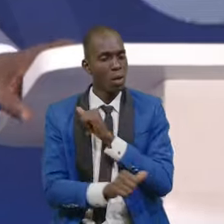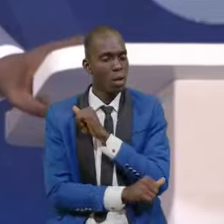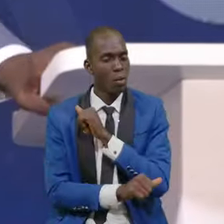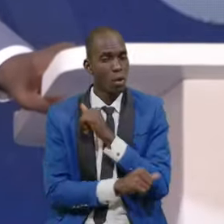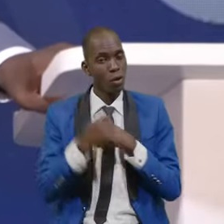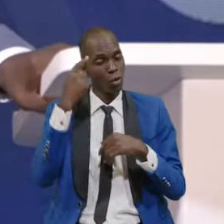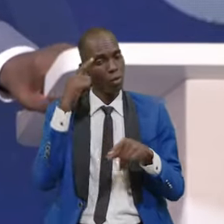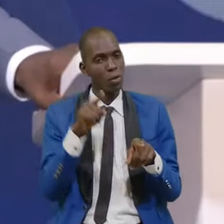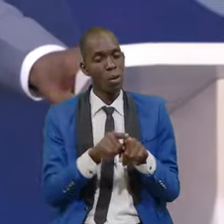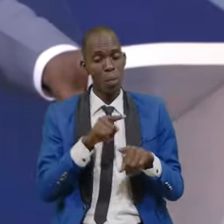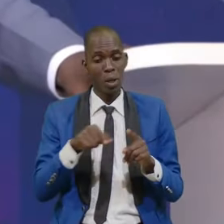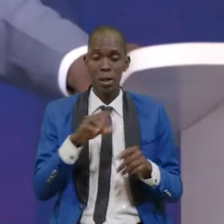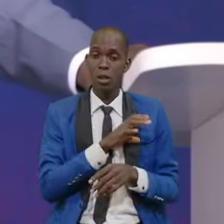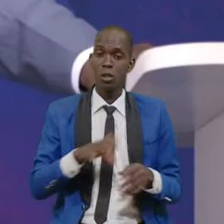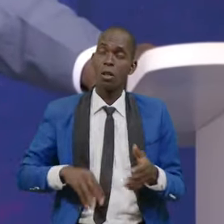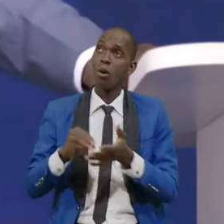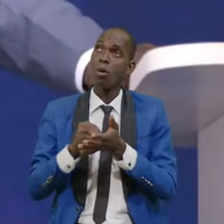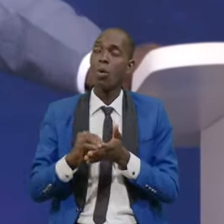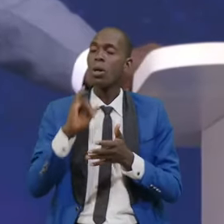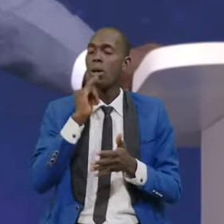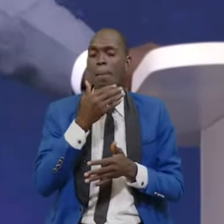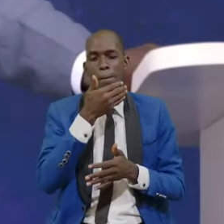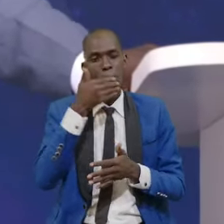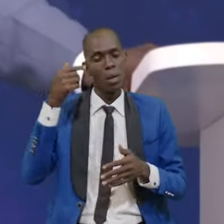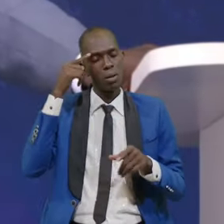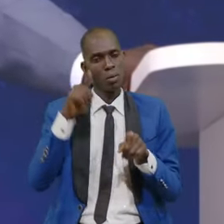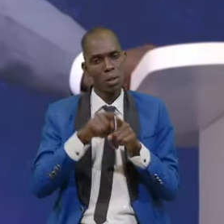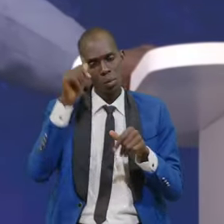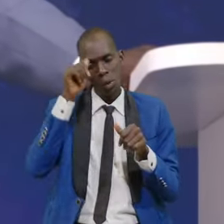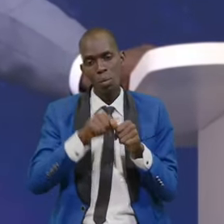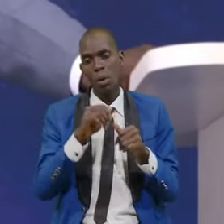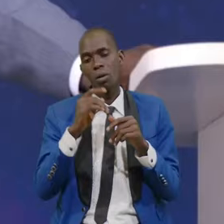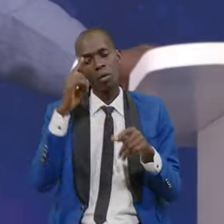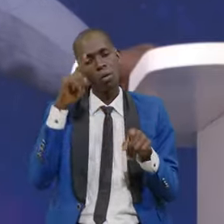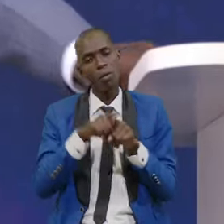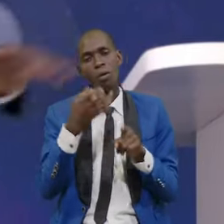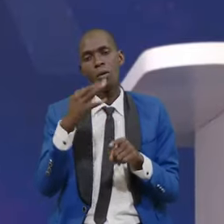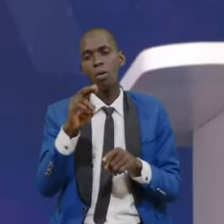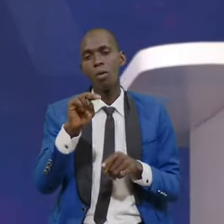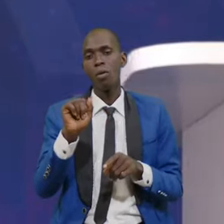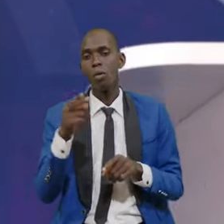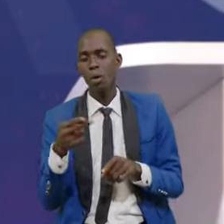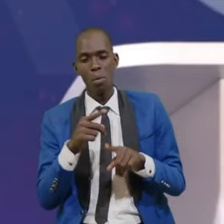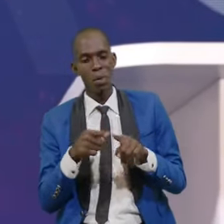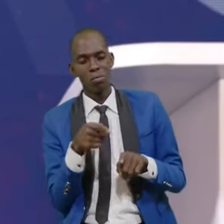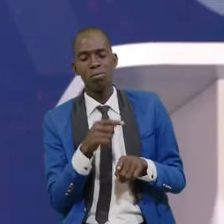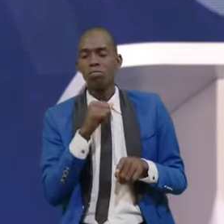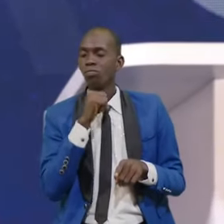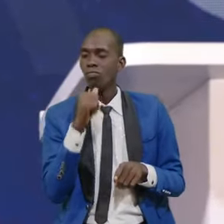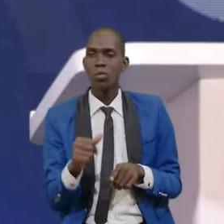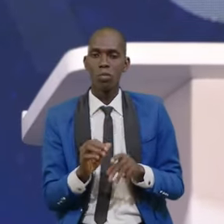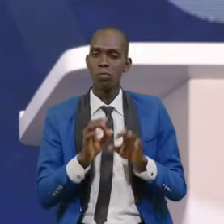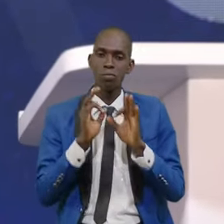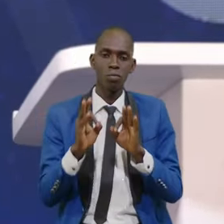better covenant. Noahic covenant, this one is a better covenant. Mosaic